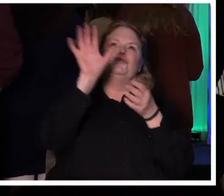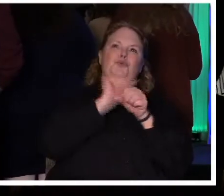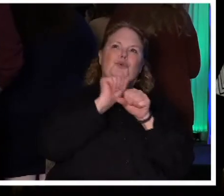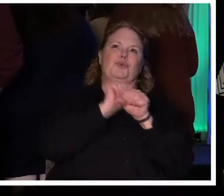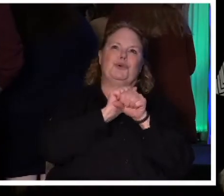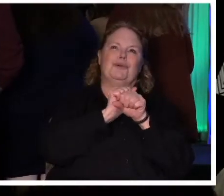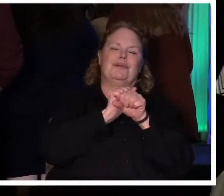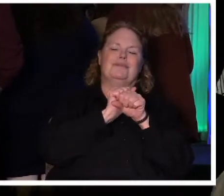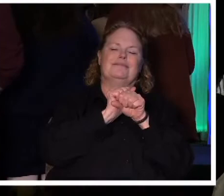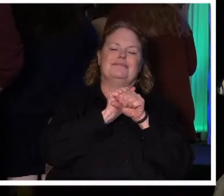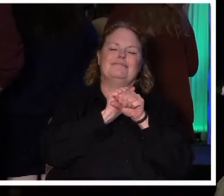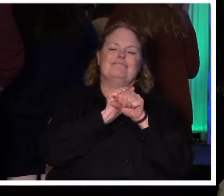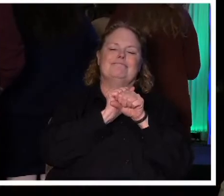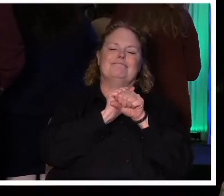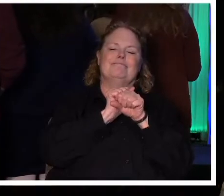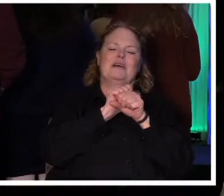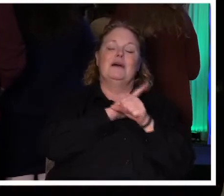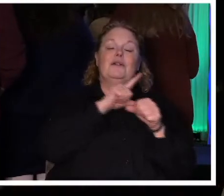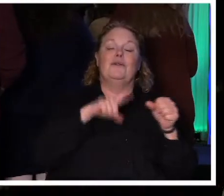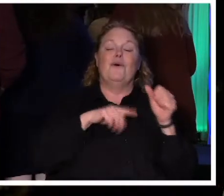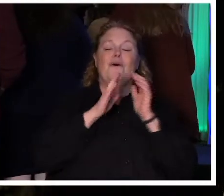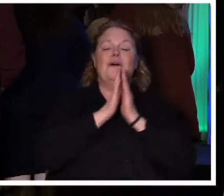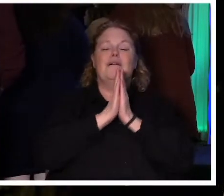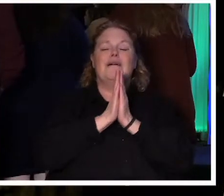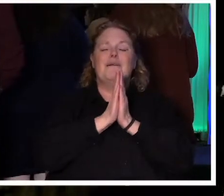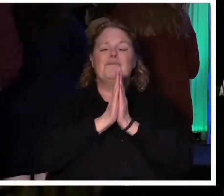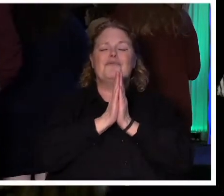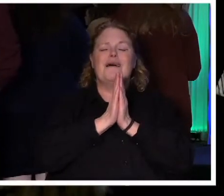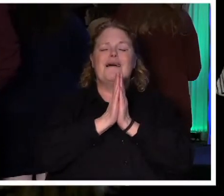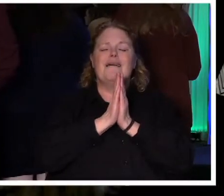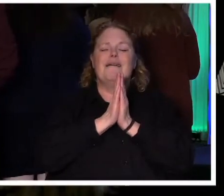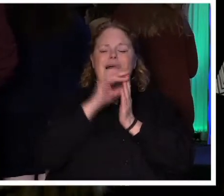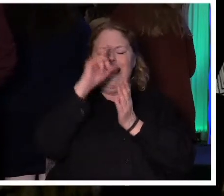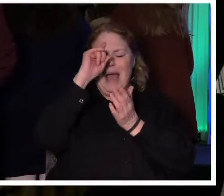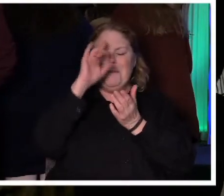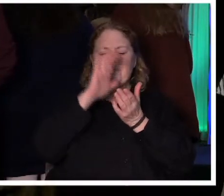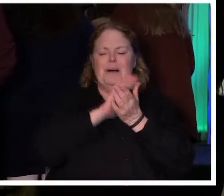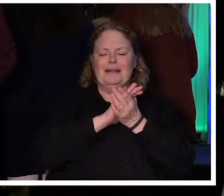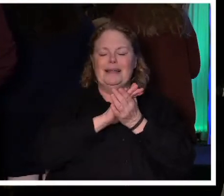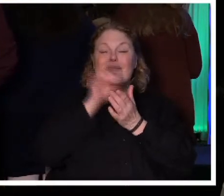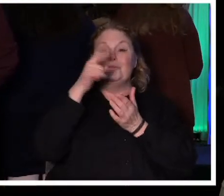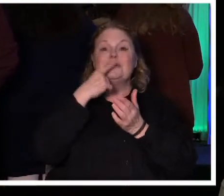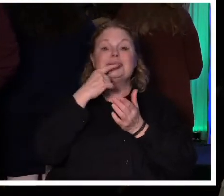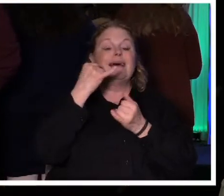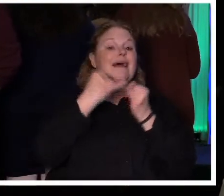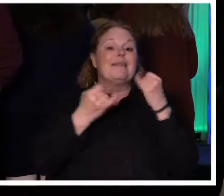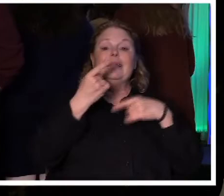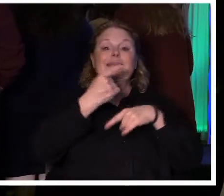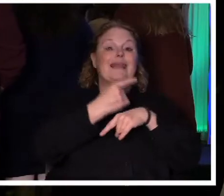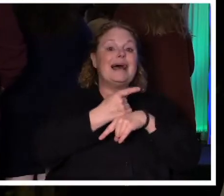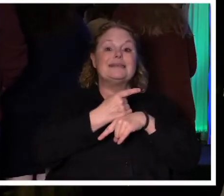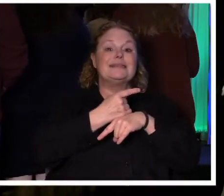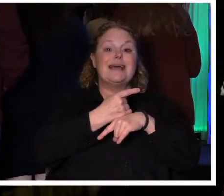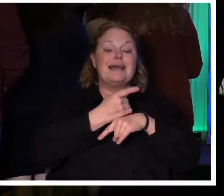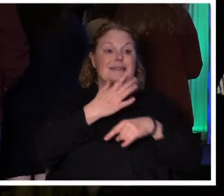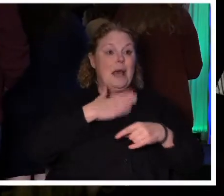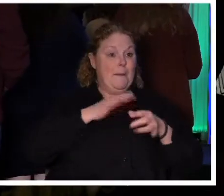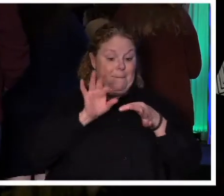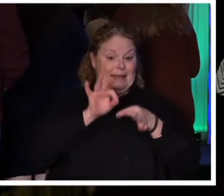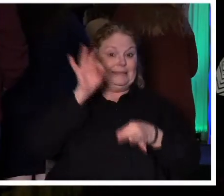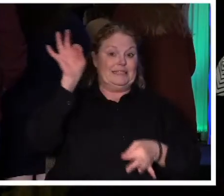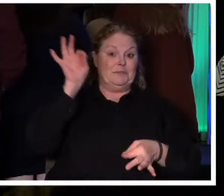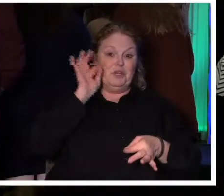Father God, I believe with all of my heart that you said that in the last days I will pour out my spirit upon all